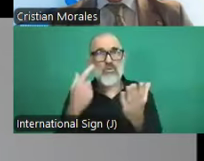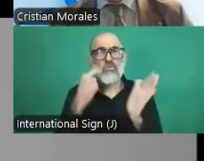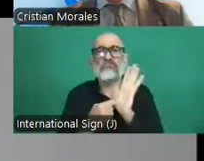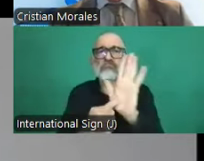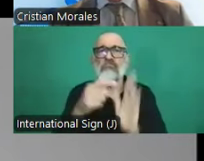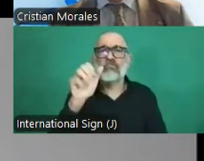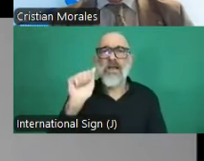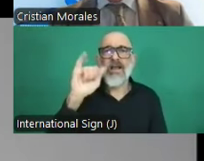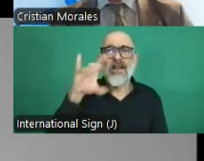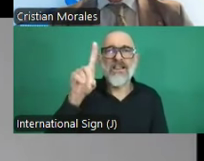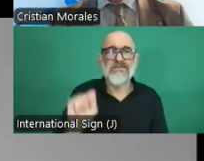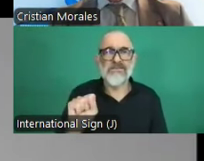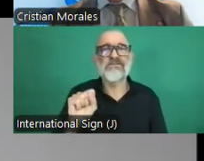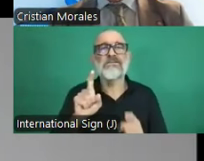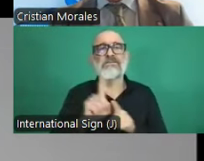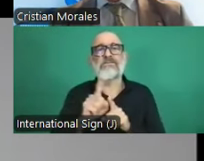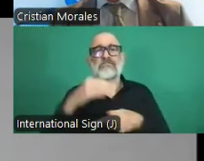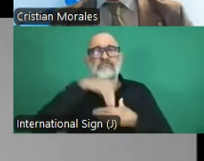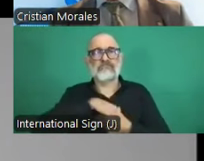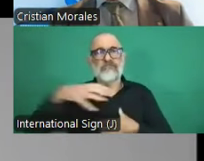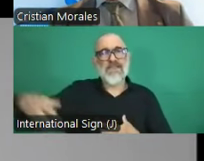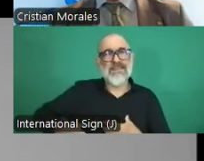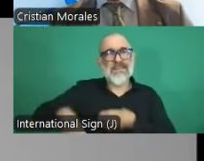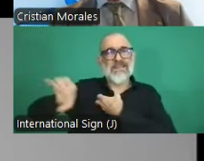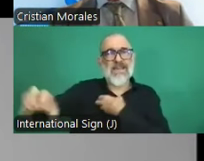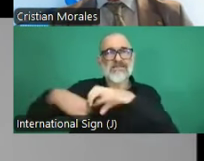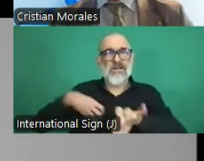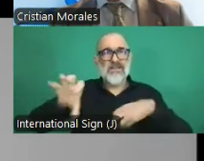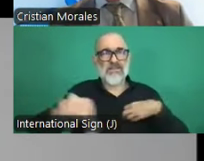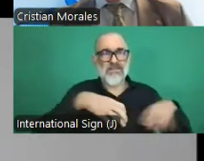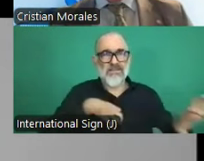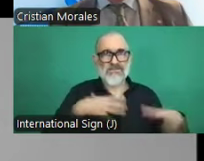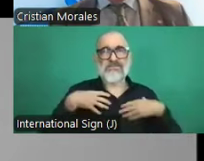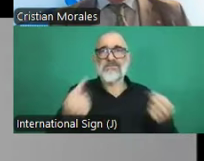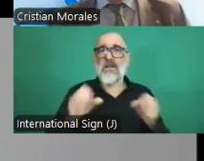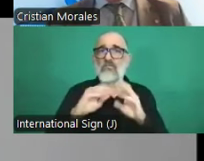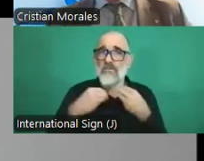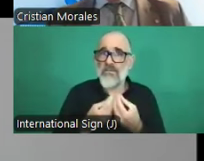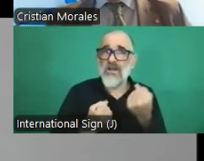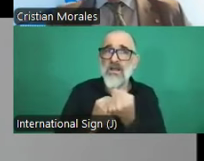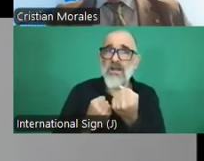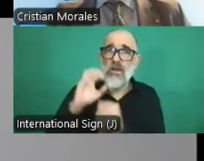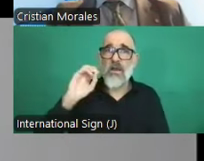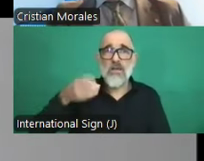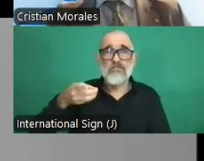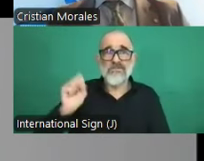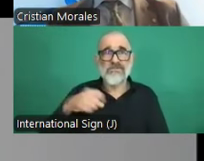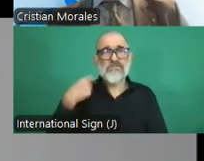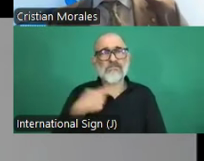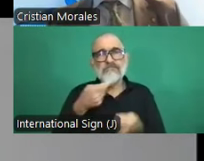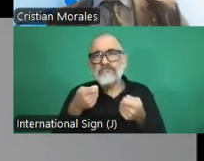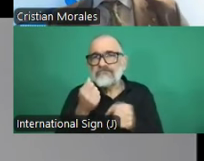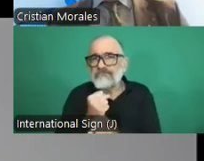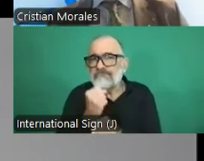health strategy. With PAHO support, we are restoring Brazil's role and also innovating. And now I would like